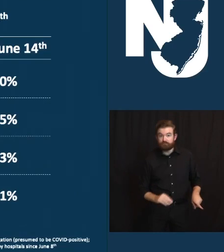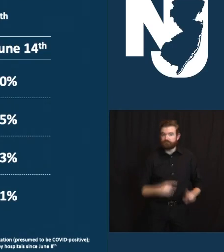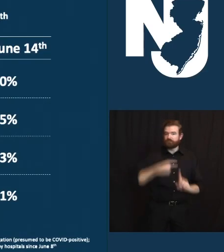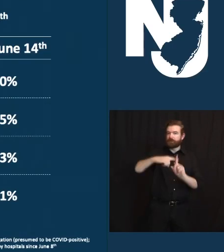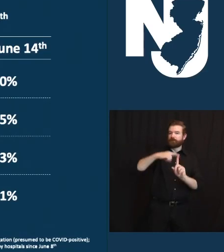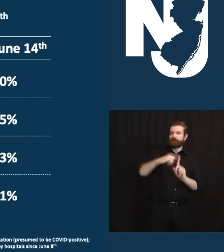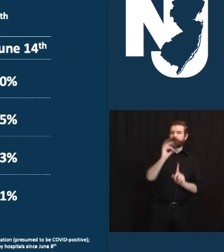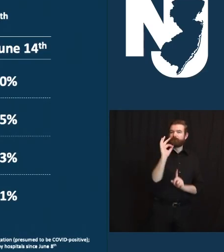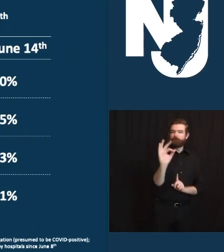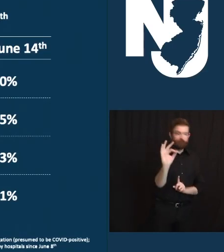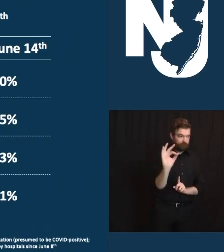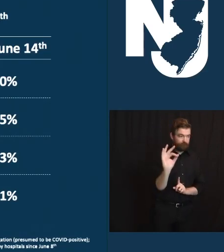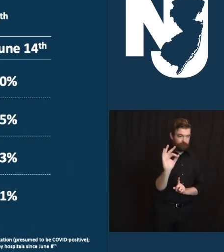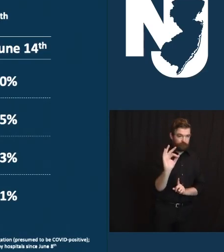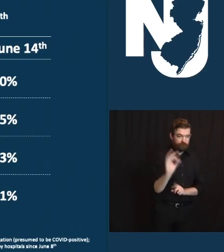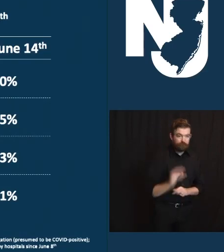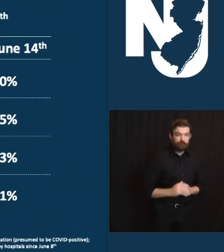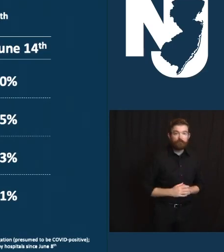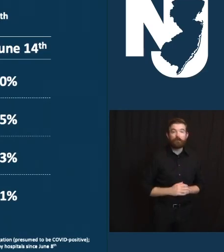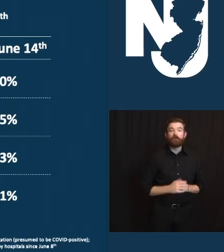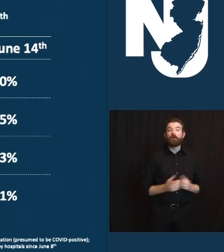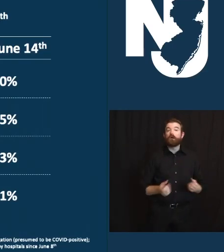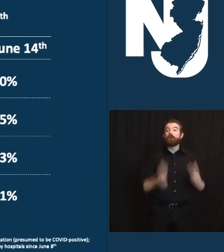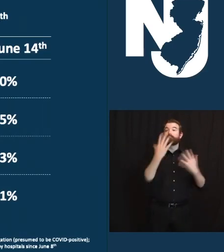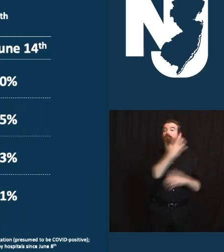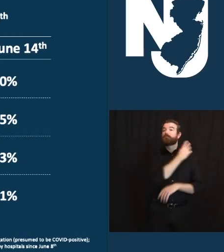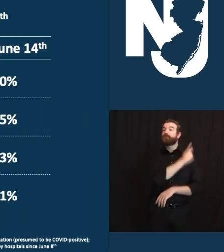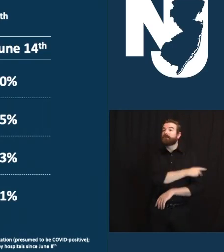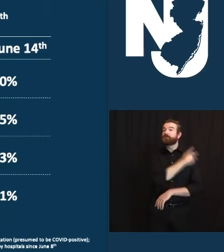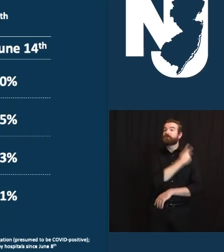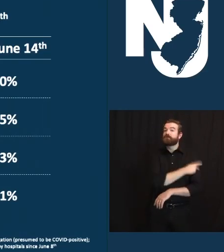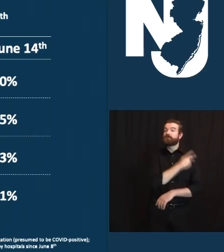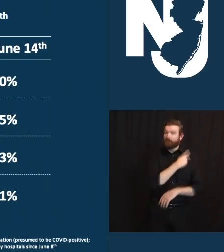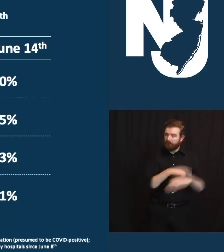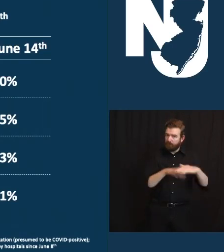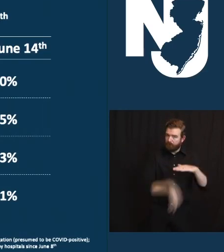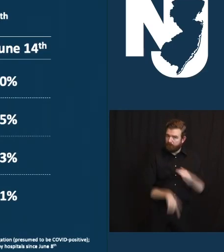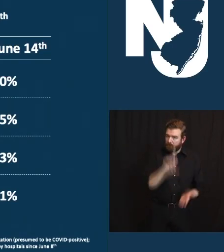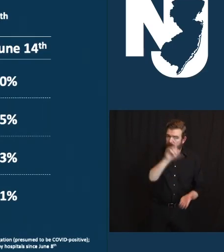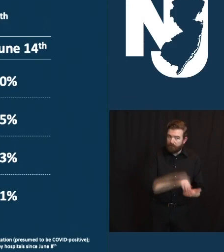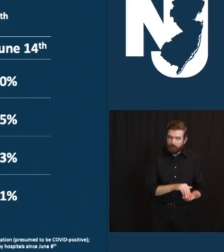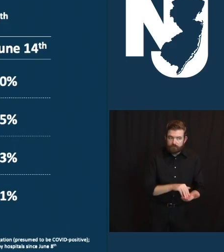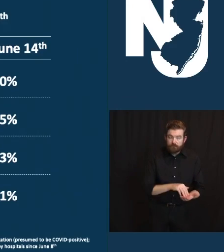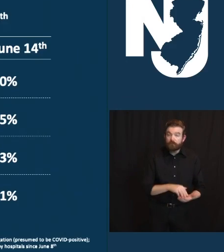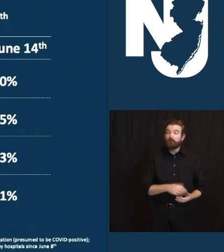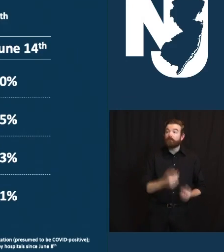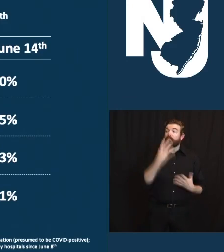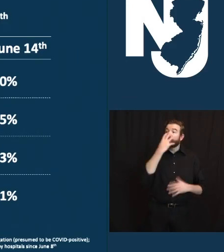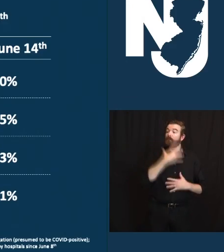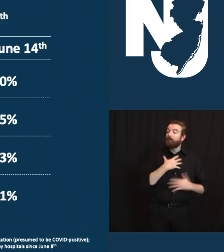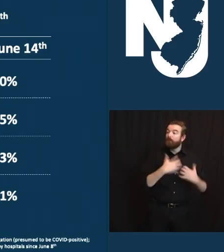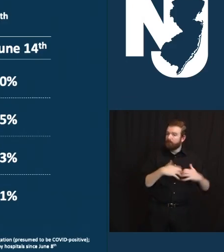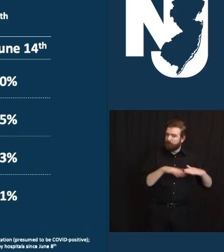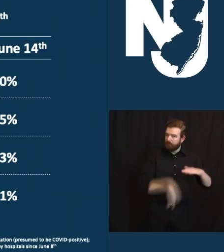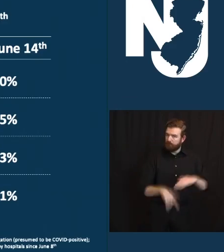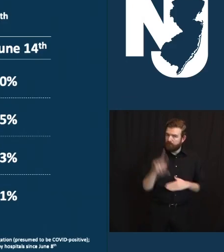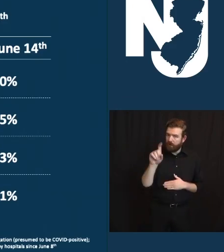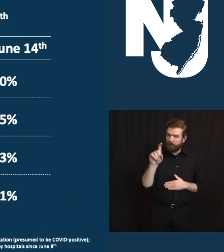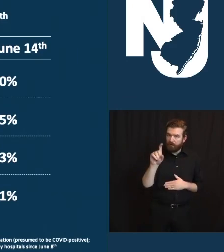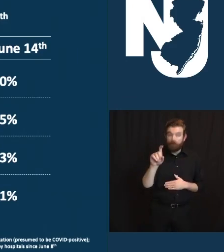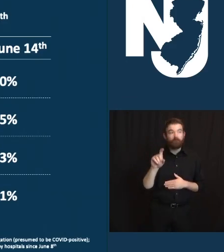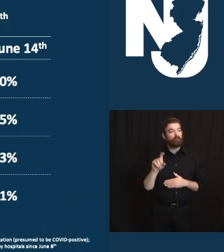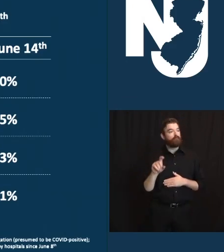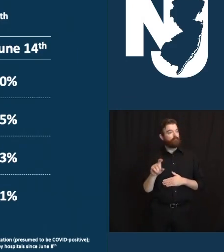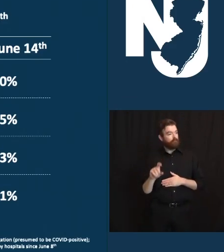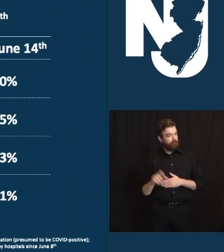in our hospitals is below 1,000, and the number of those on ventilators is now below 200. And it has been a long, long time since we've seen